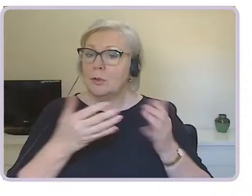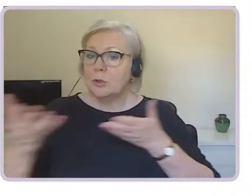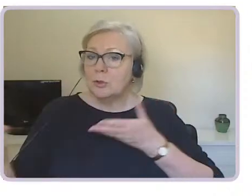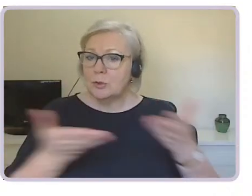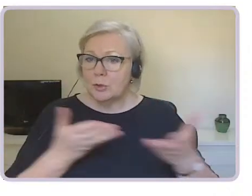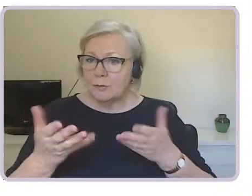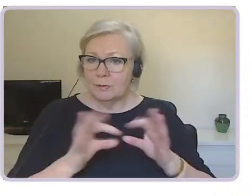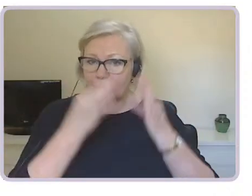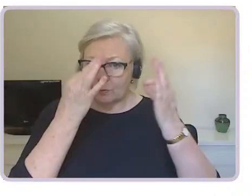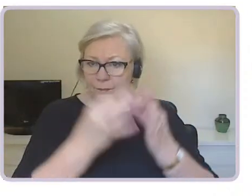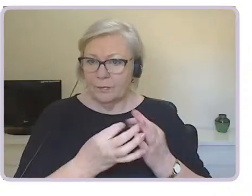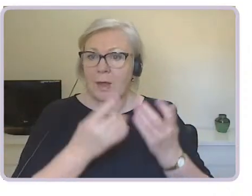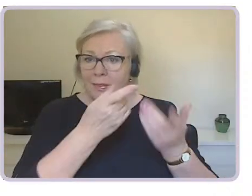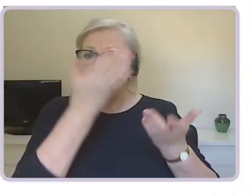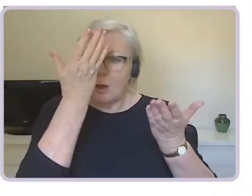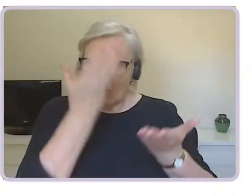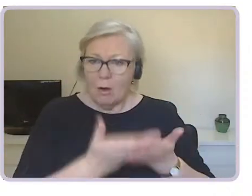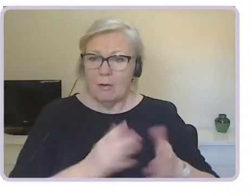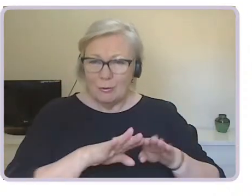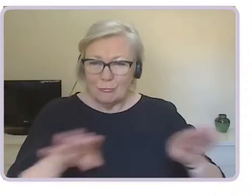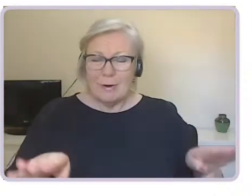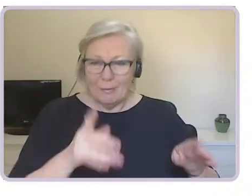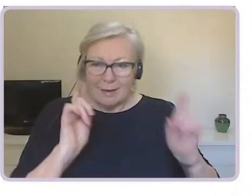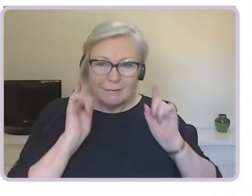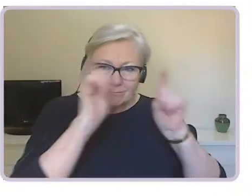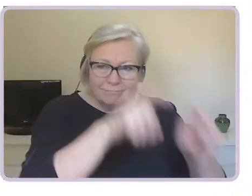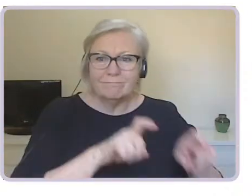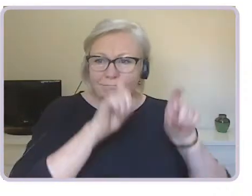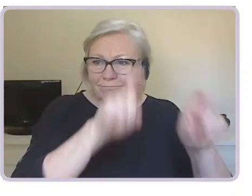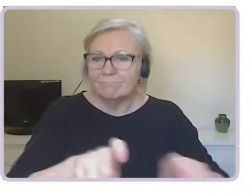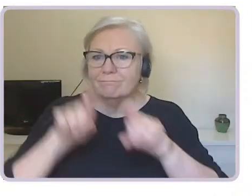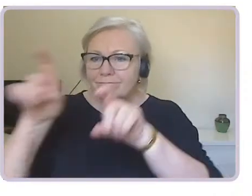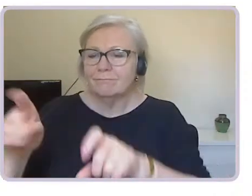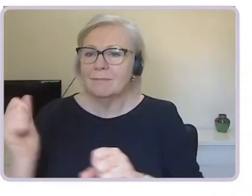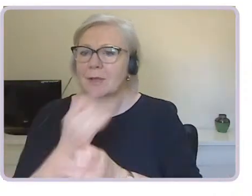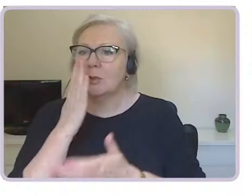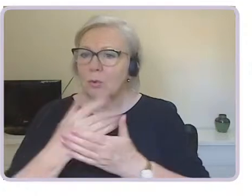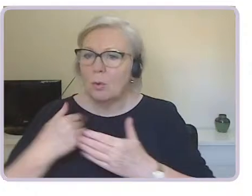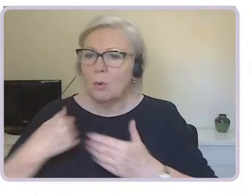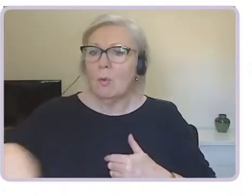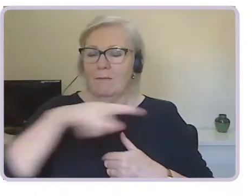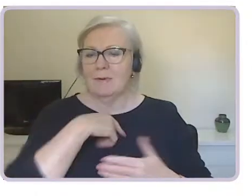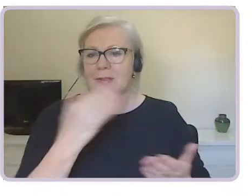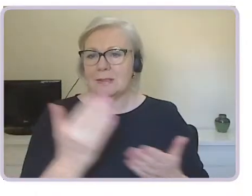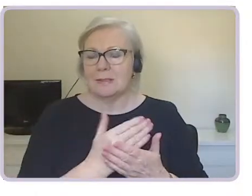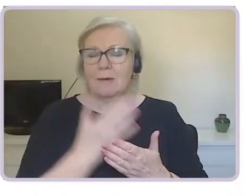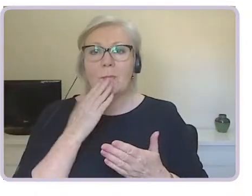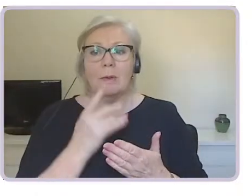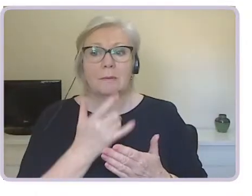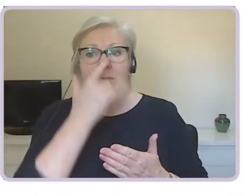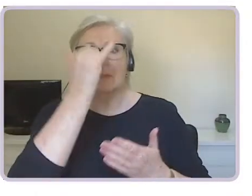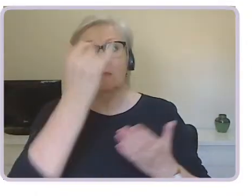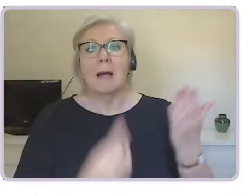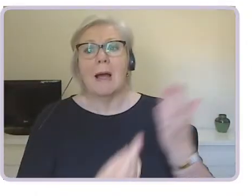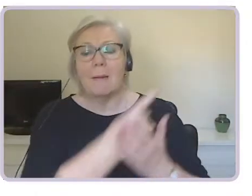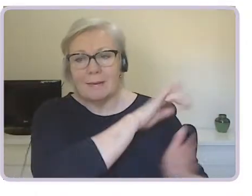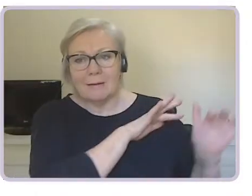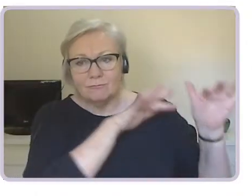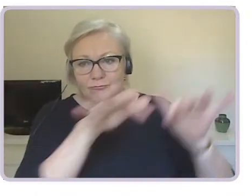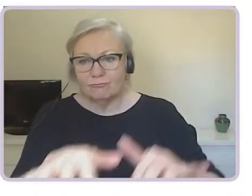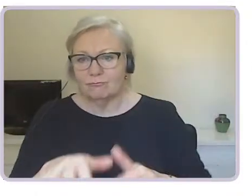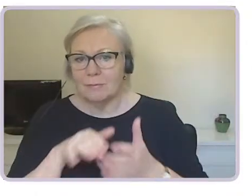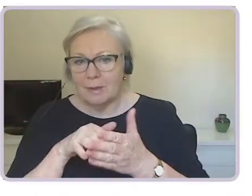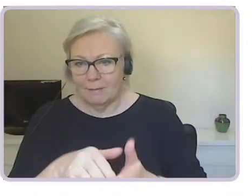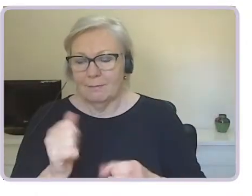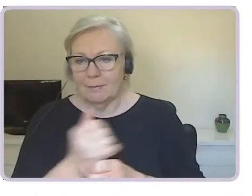on the ground and in the field keeping us safe, particularly when there's an emergency of some kind. And they